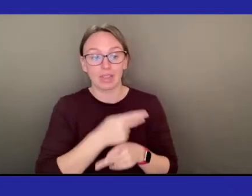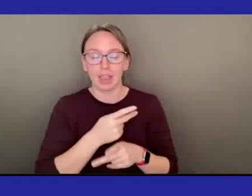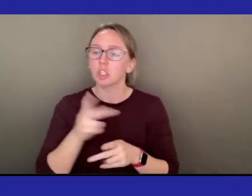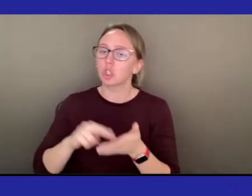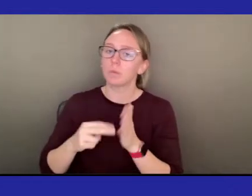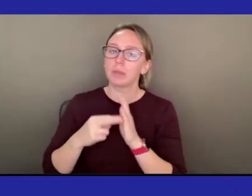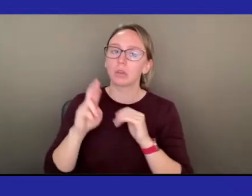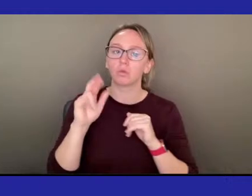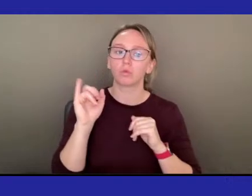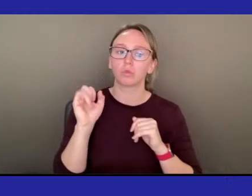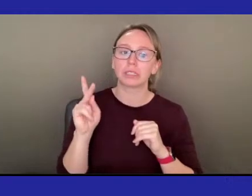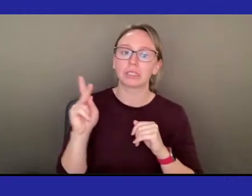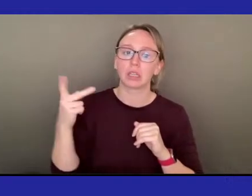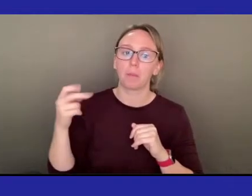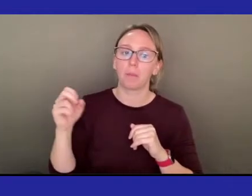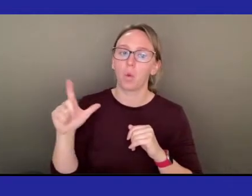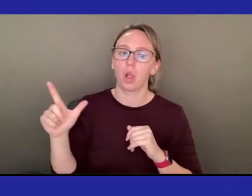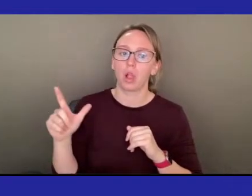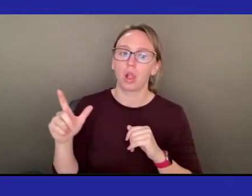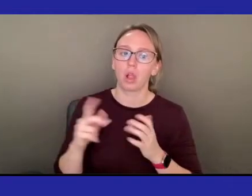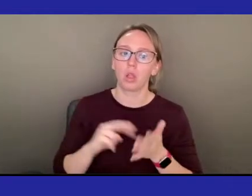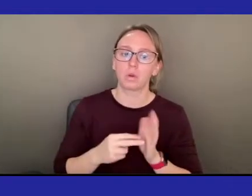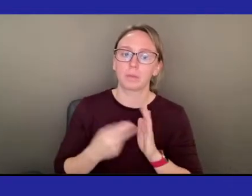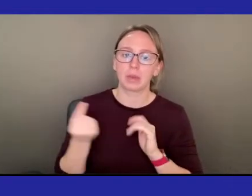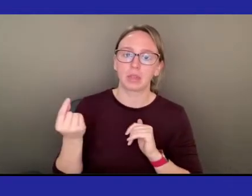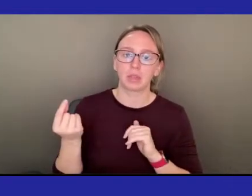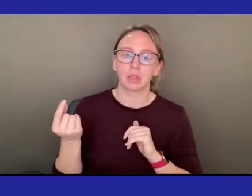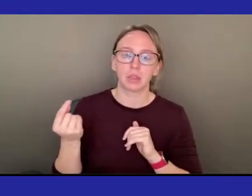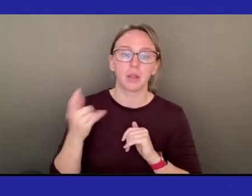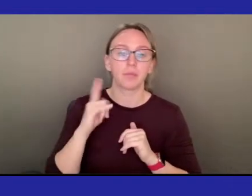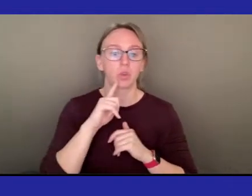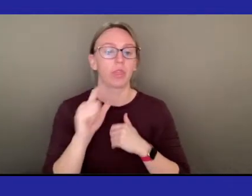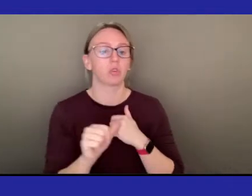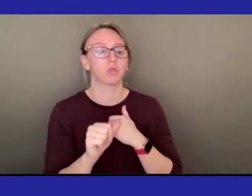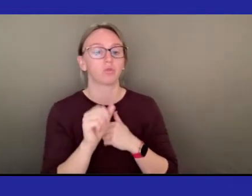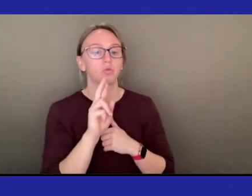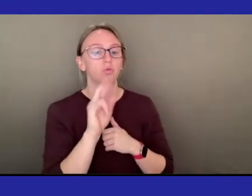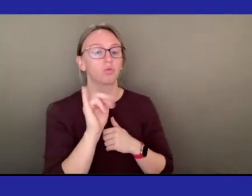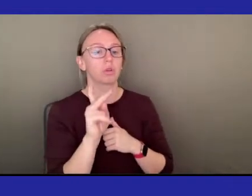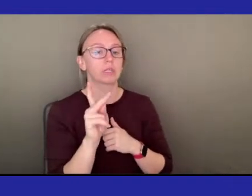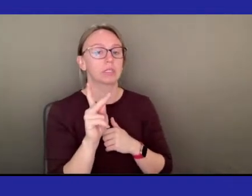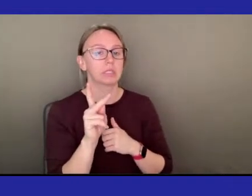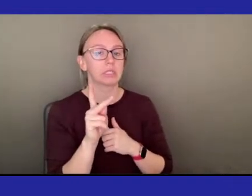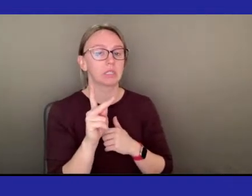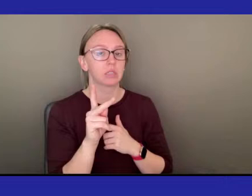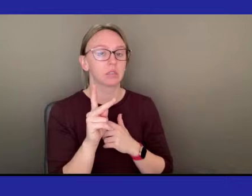pool, what do you? So the risk surplus is sort of, or the